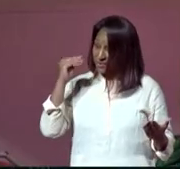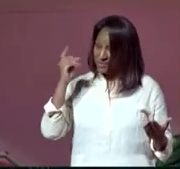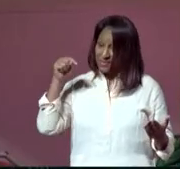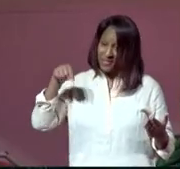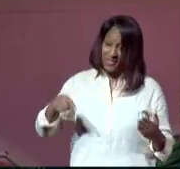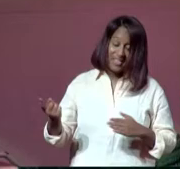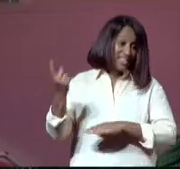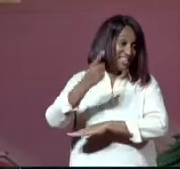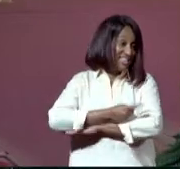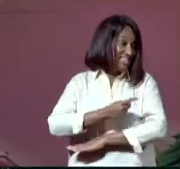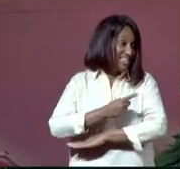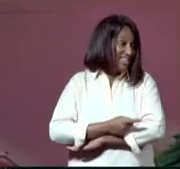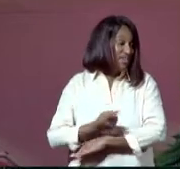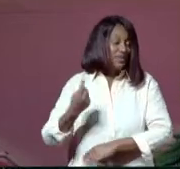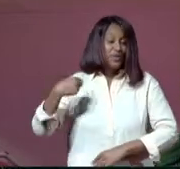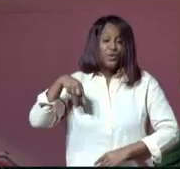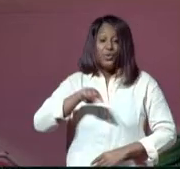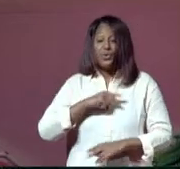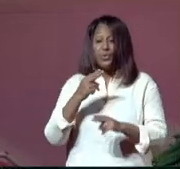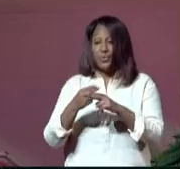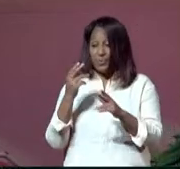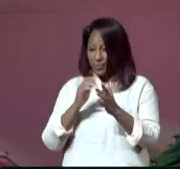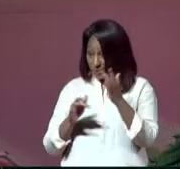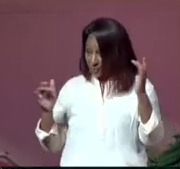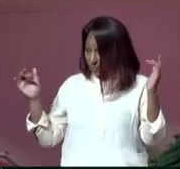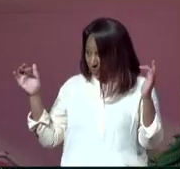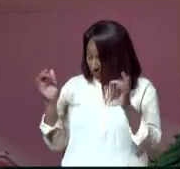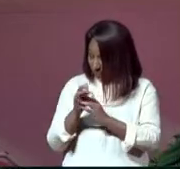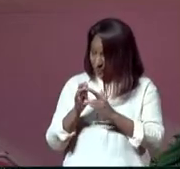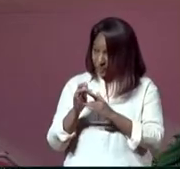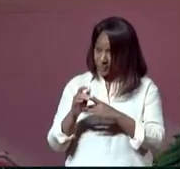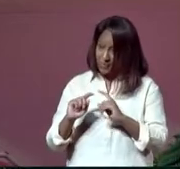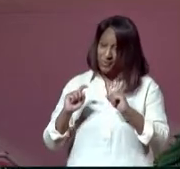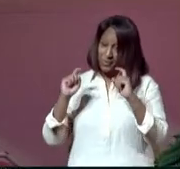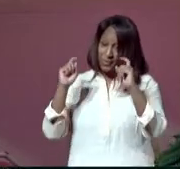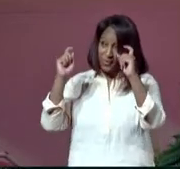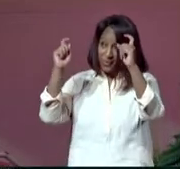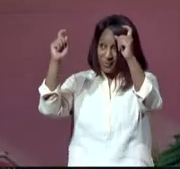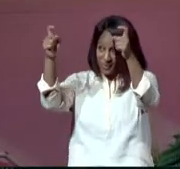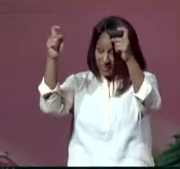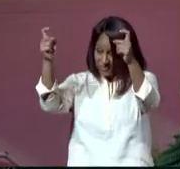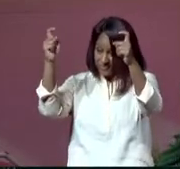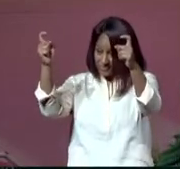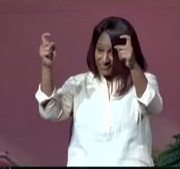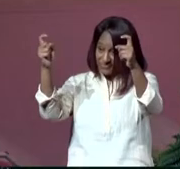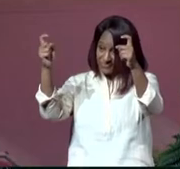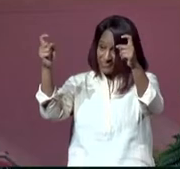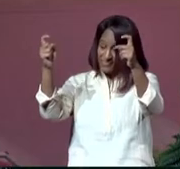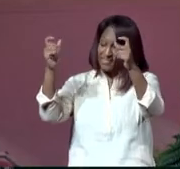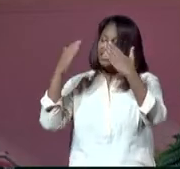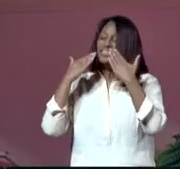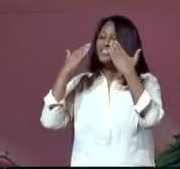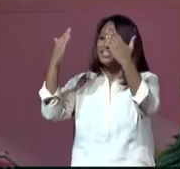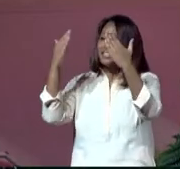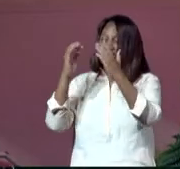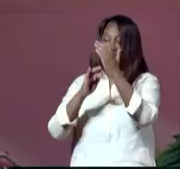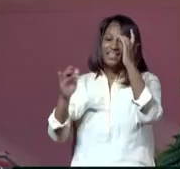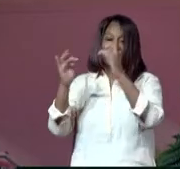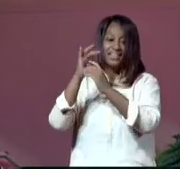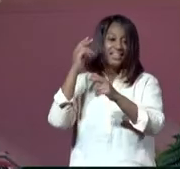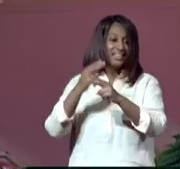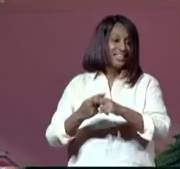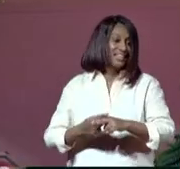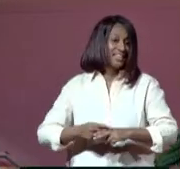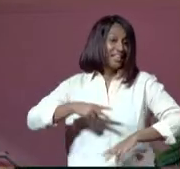day, and we, in the name of Jesus, give back to you, saying thank you. In Jesus'